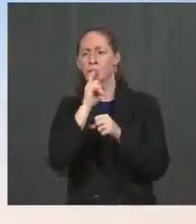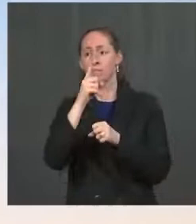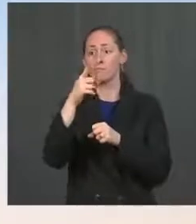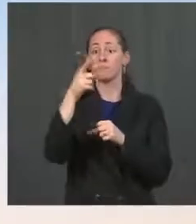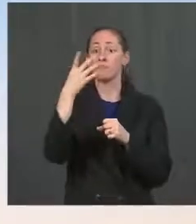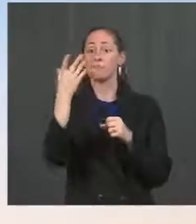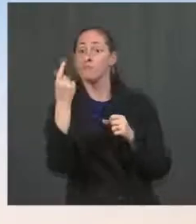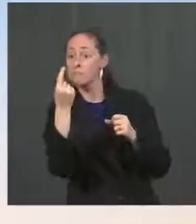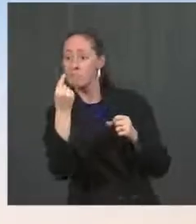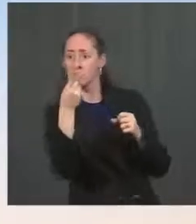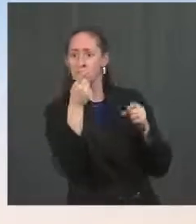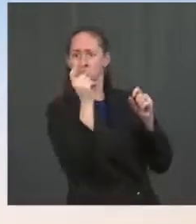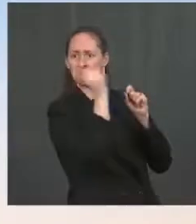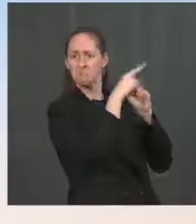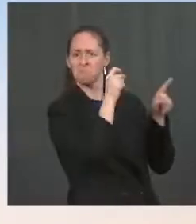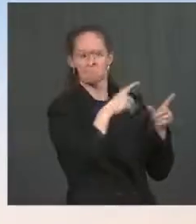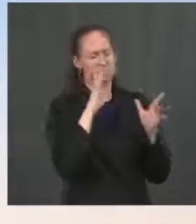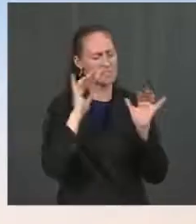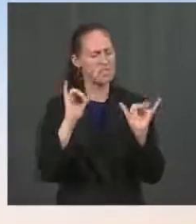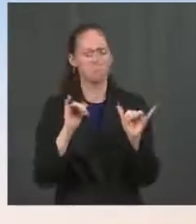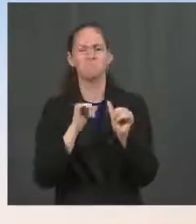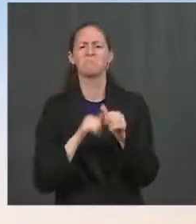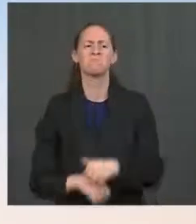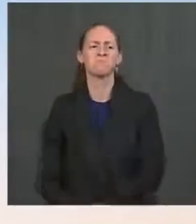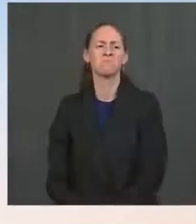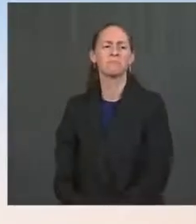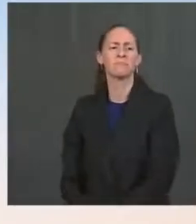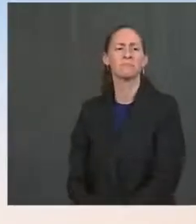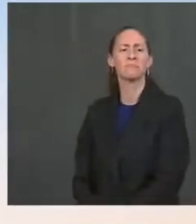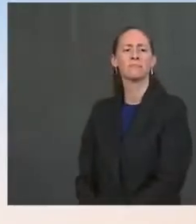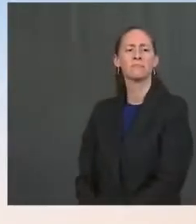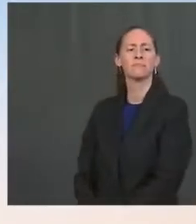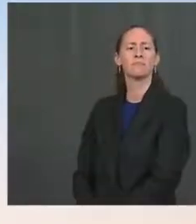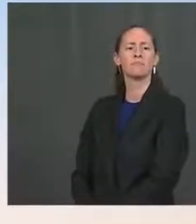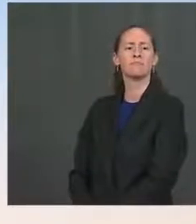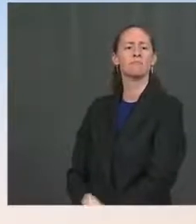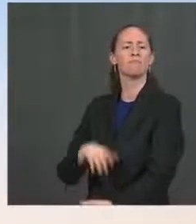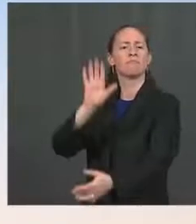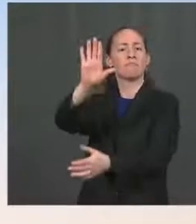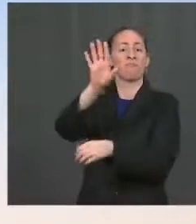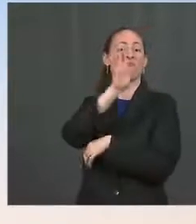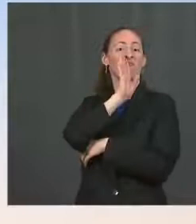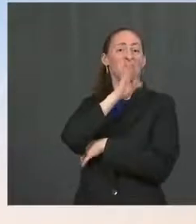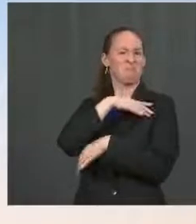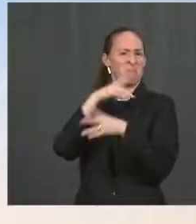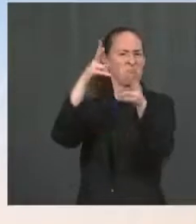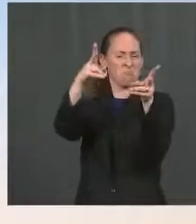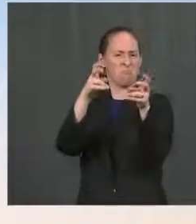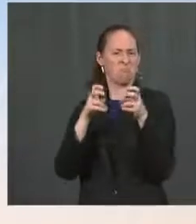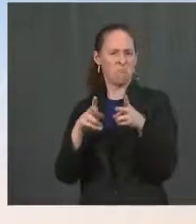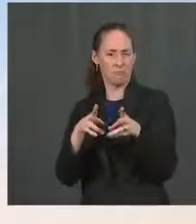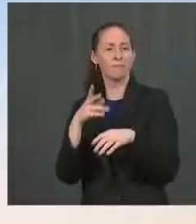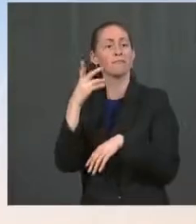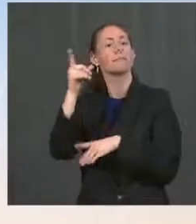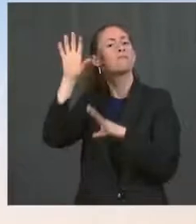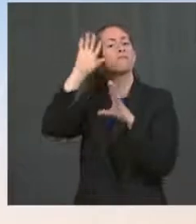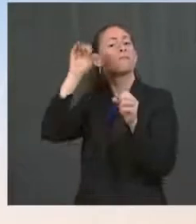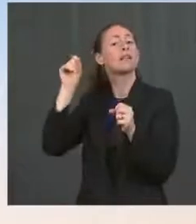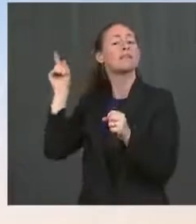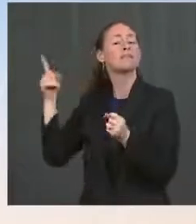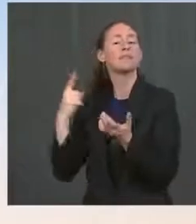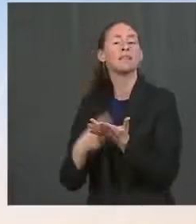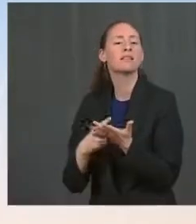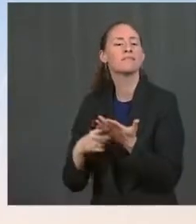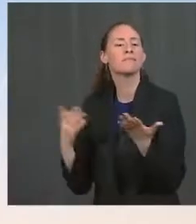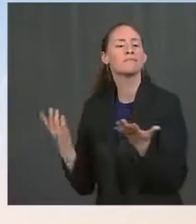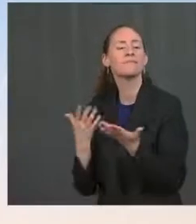ahead. To use your word, how bold is the president willing to be as far as the private sector is concerned in the vaccine